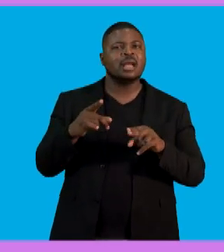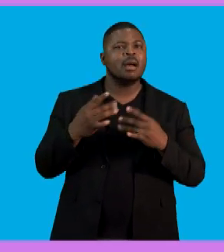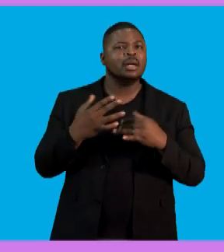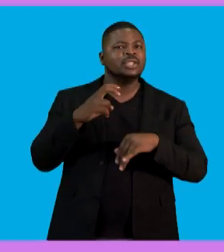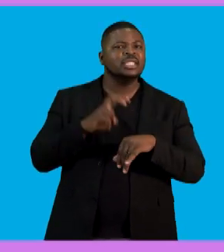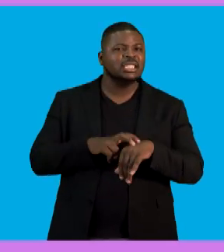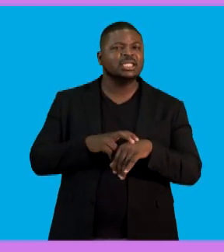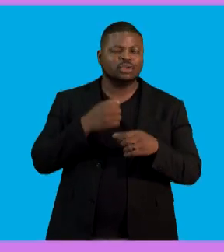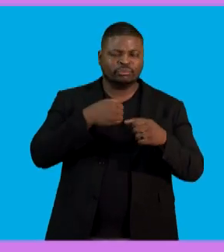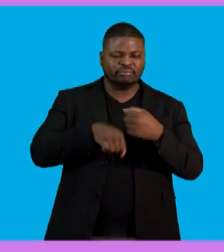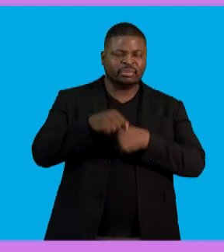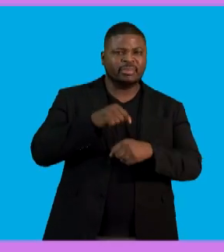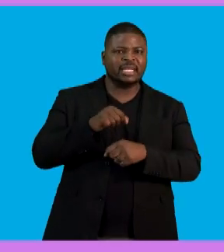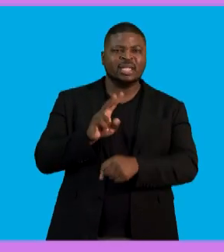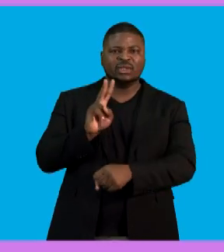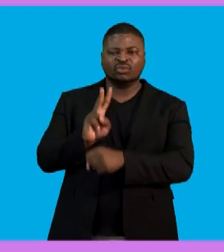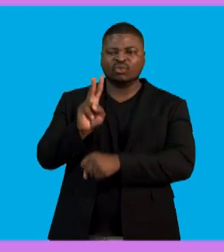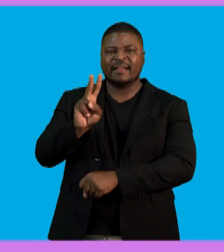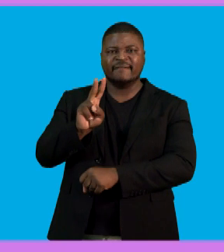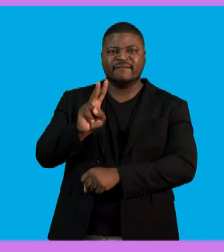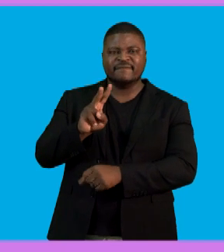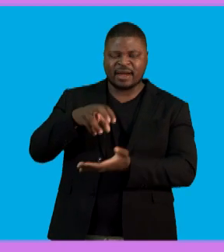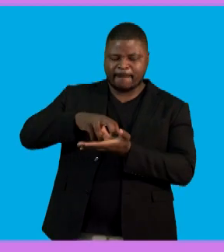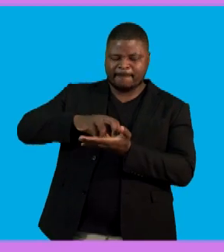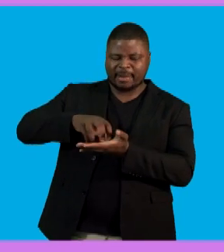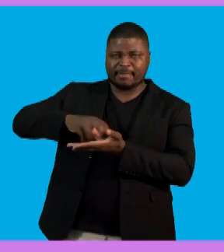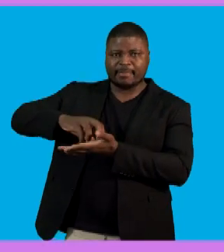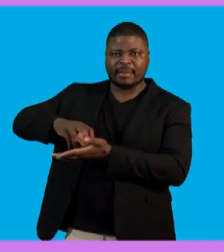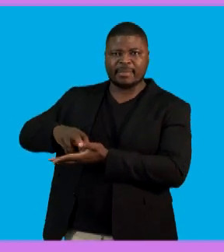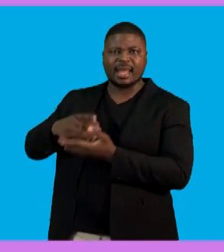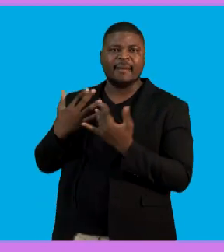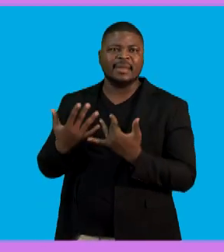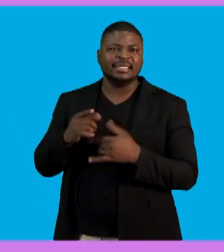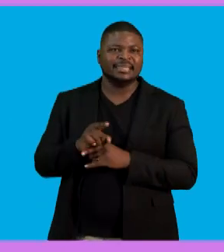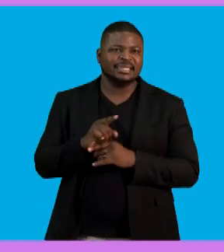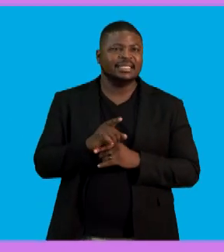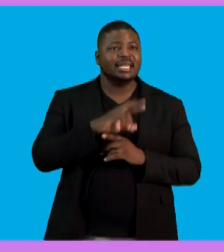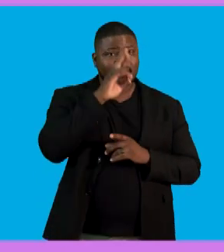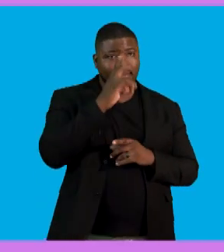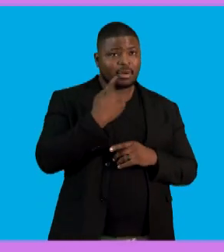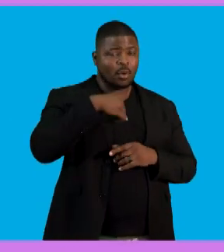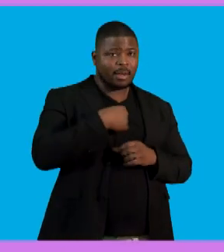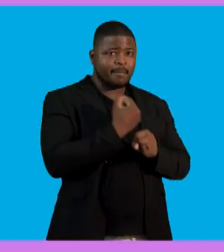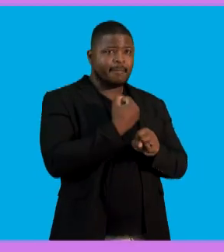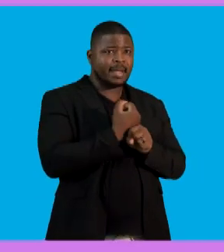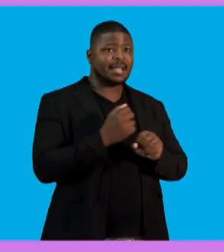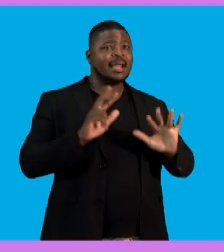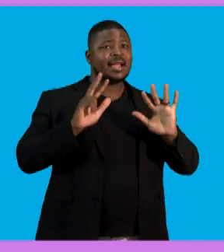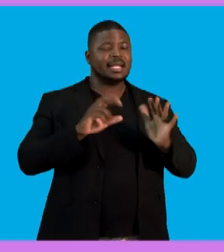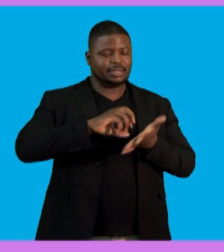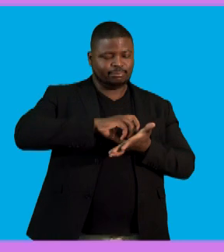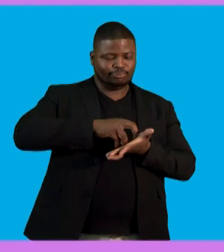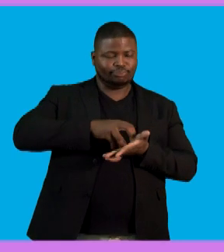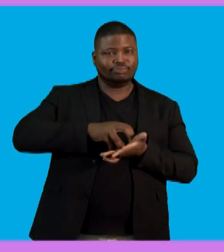bake 12 pancakes? How many pancakes are we baking with this recipe? We are baking 8